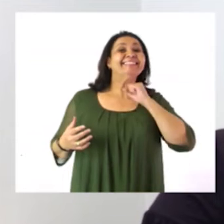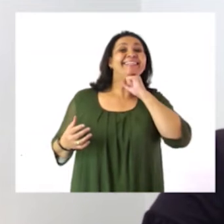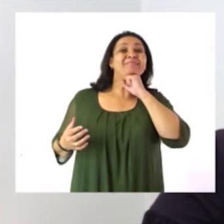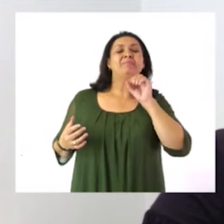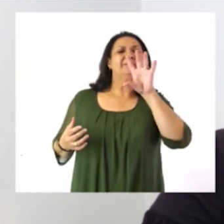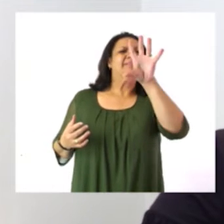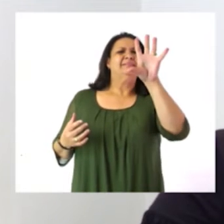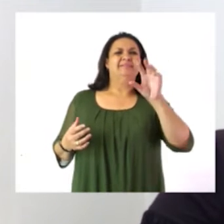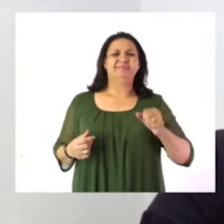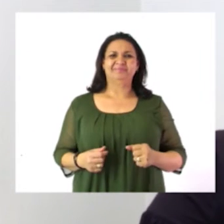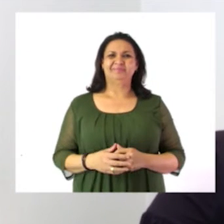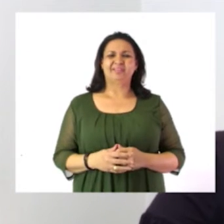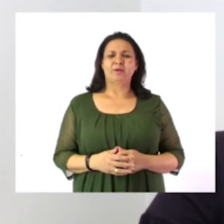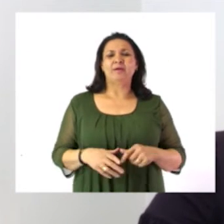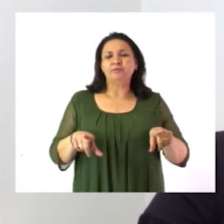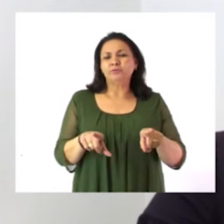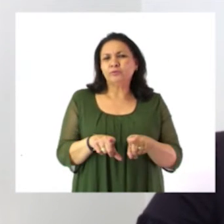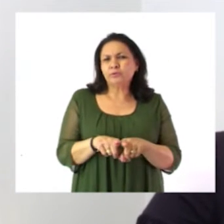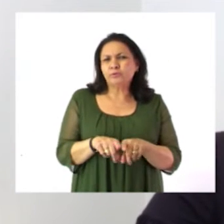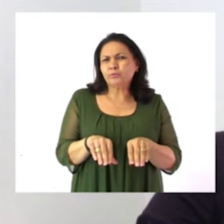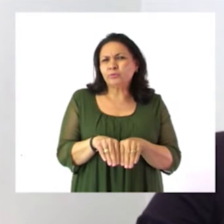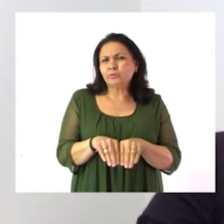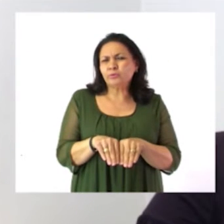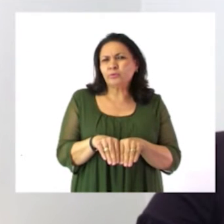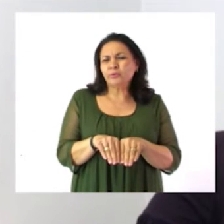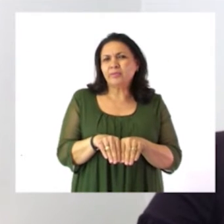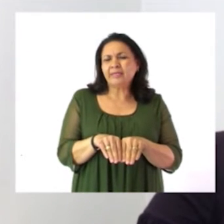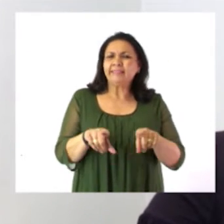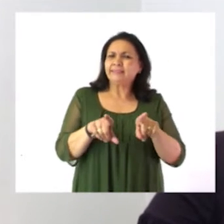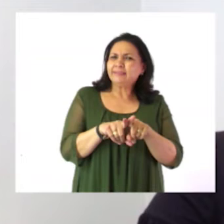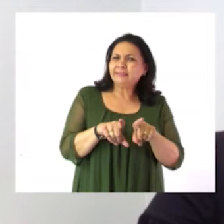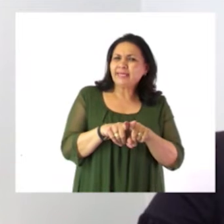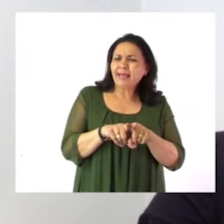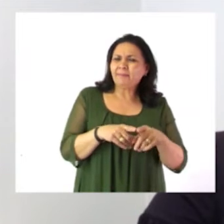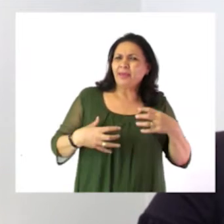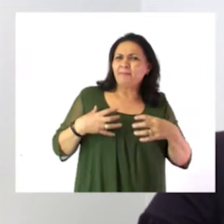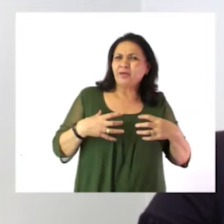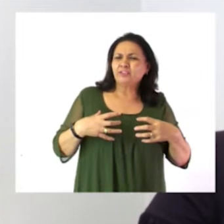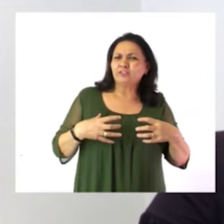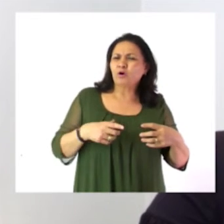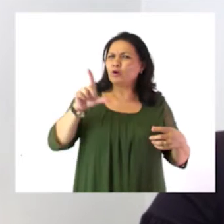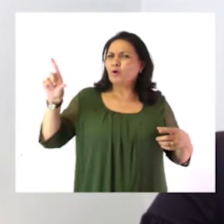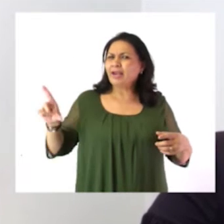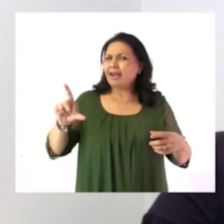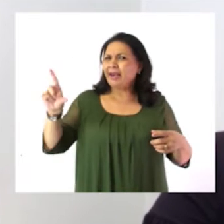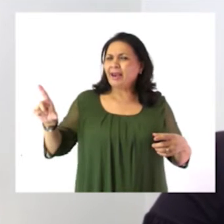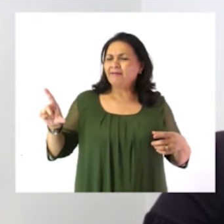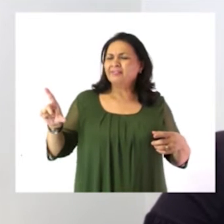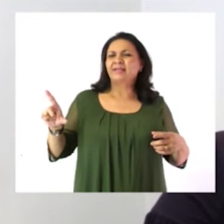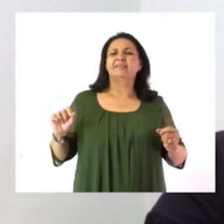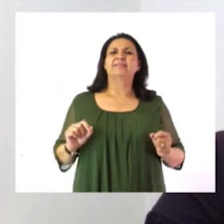So now what we have to do is we have to match the same emotions to the emotions on our left